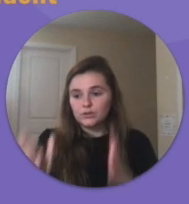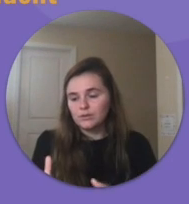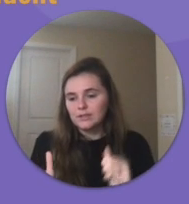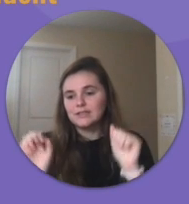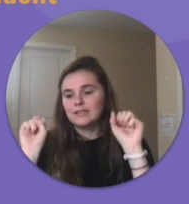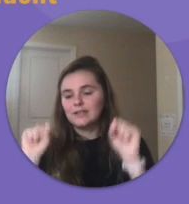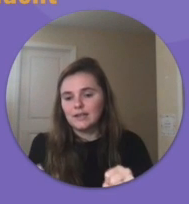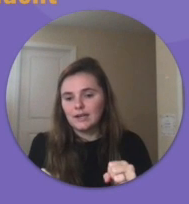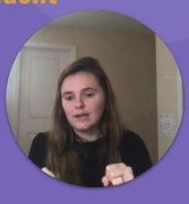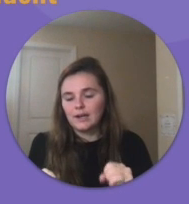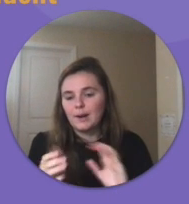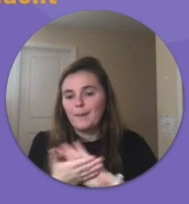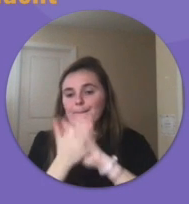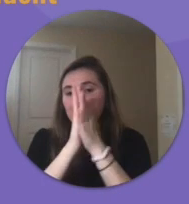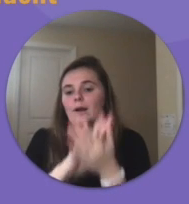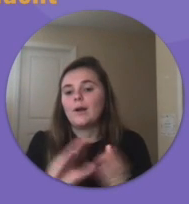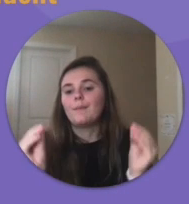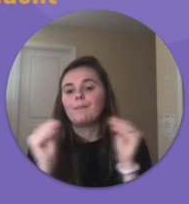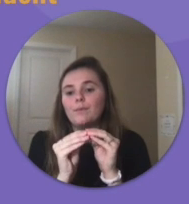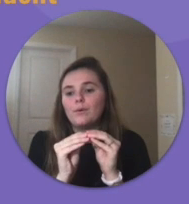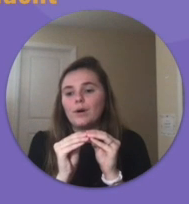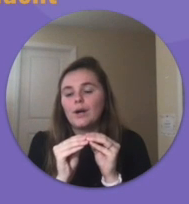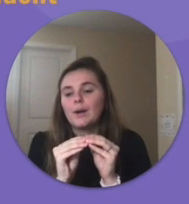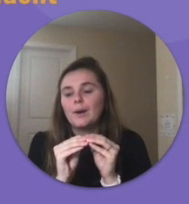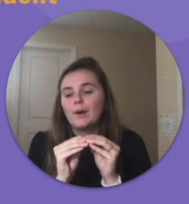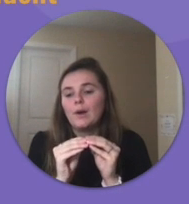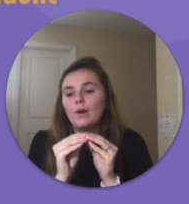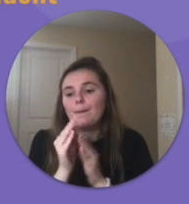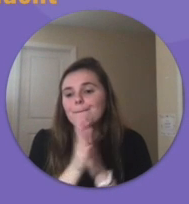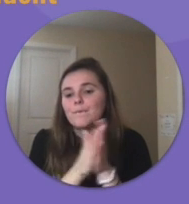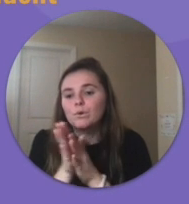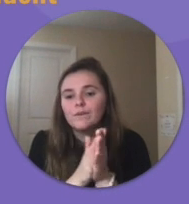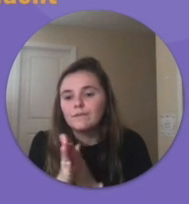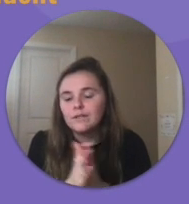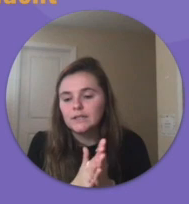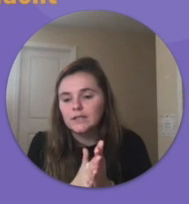This also helps the student become more motivated to learn.